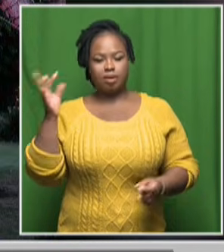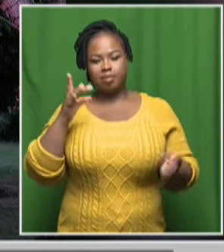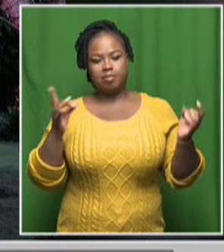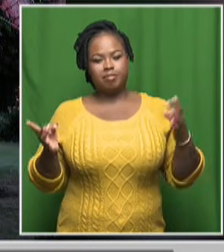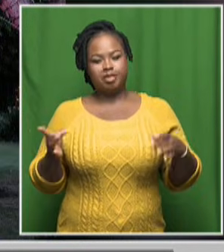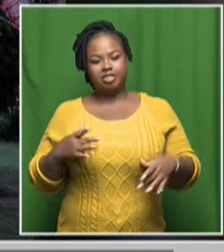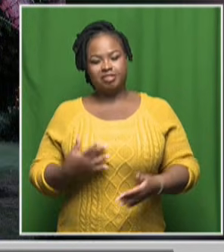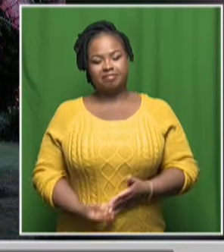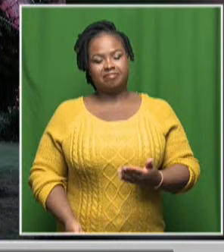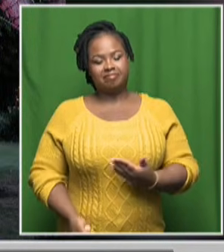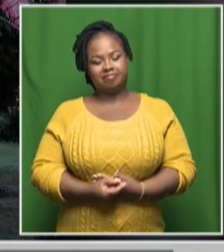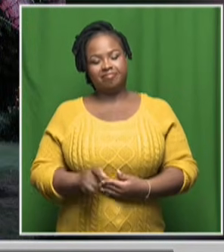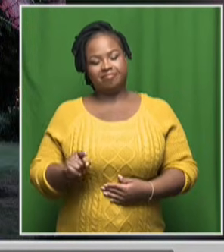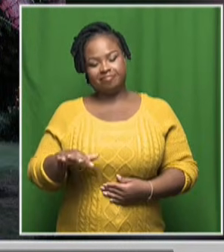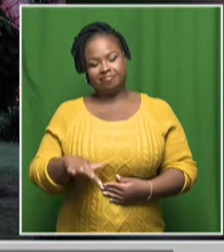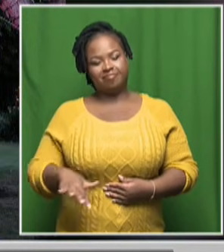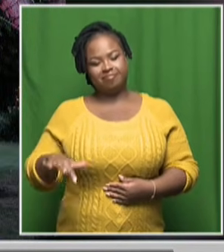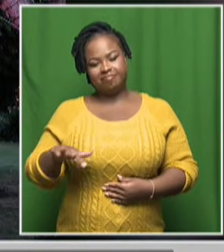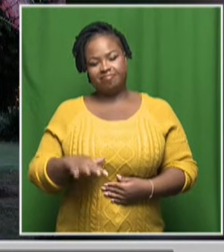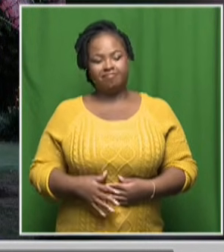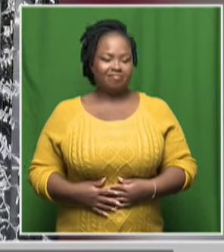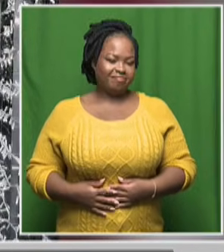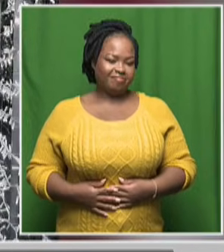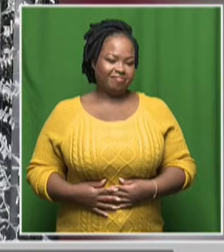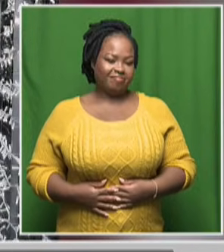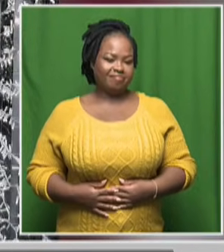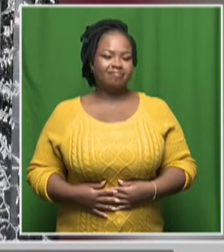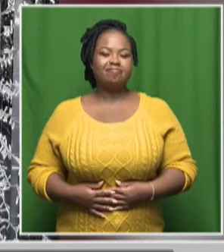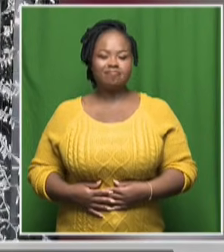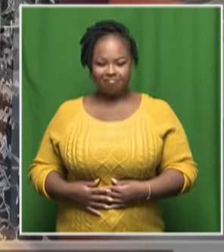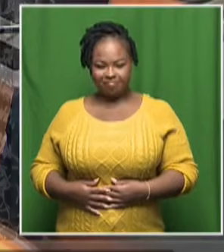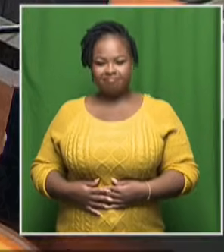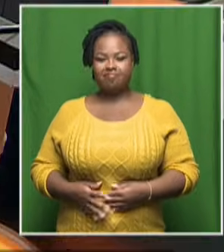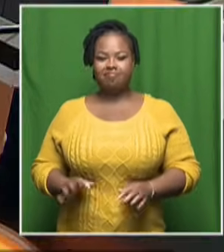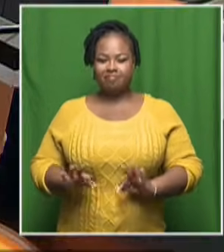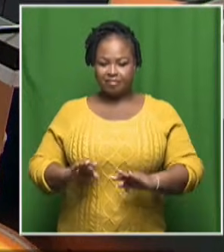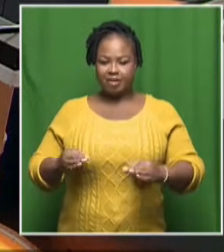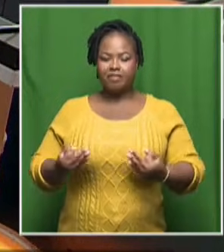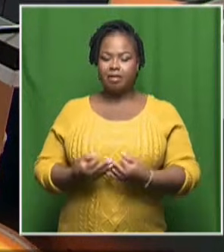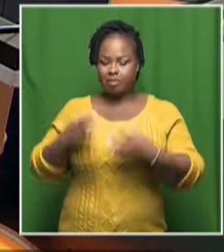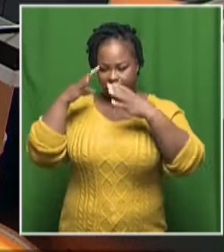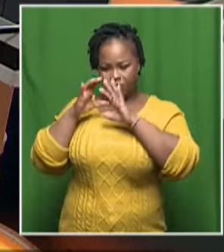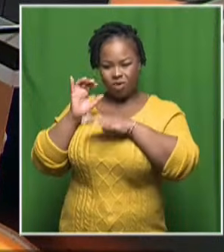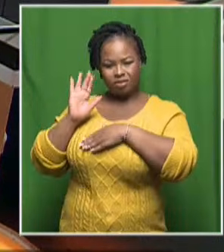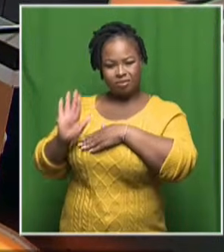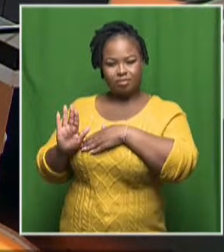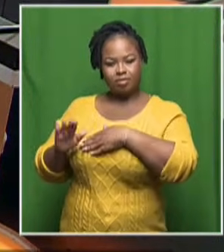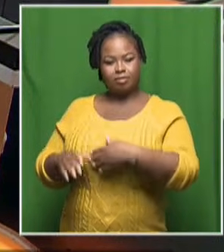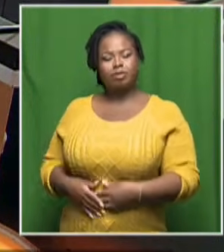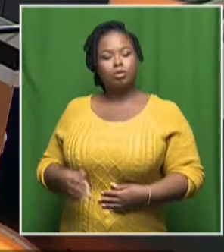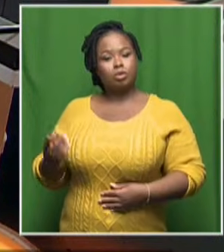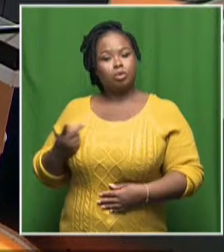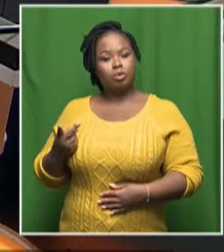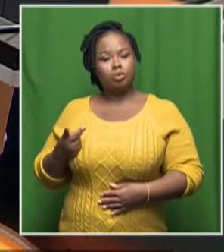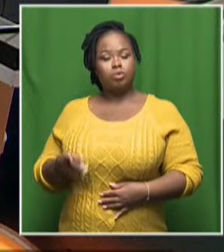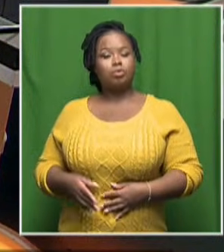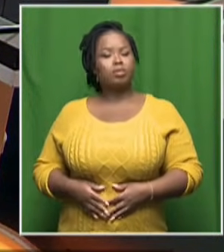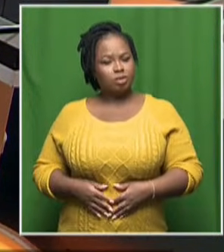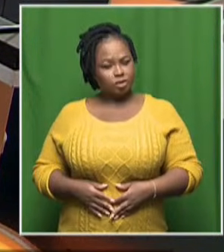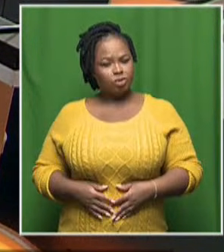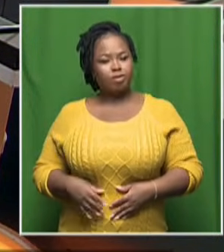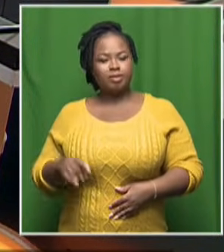that happens in that place is just unimaginable. Yeah, it's very family orientated, and it's also inner kid. Let's not exclude us.